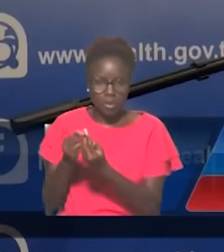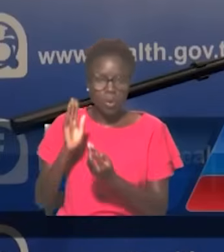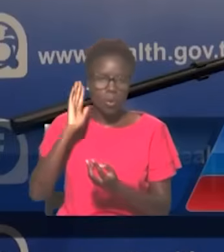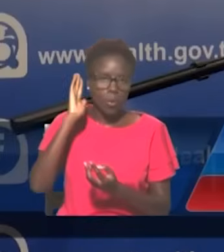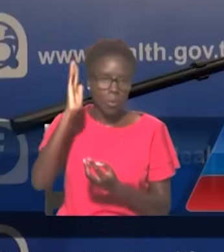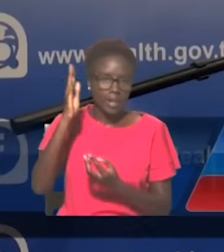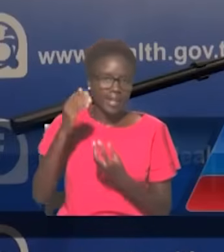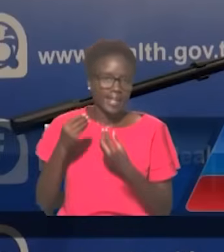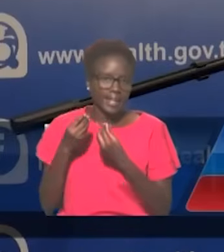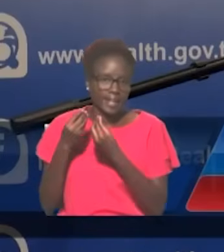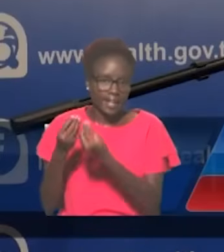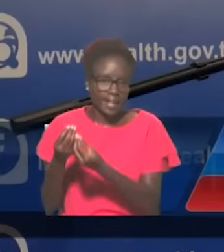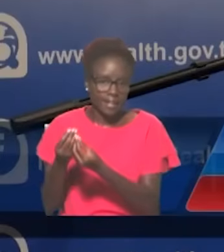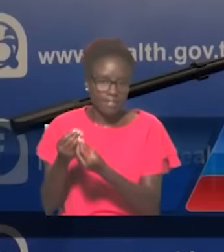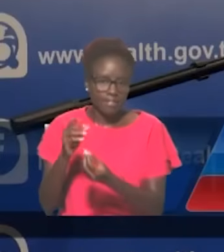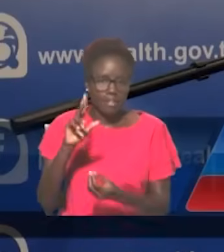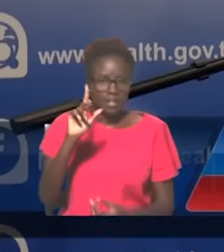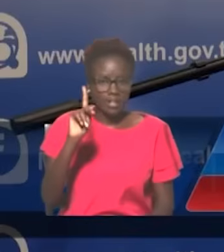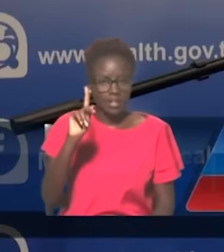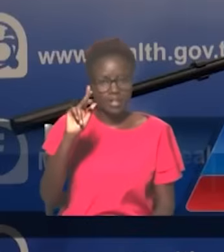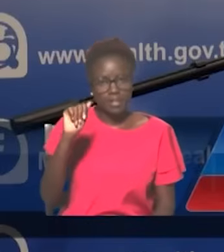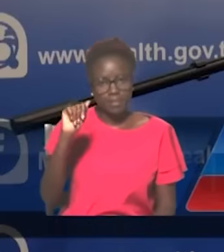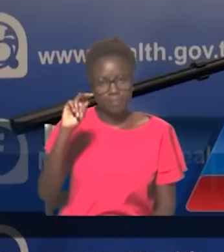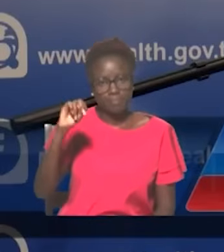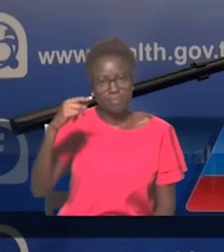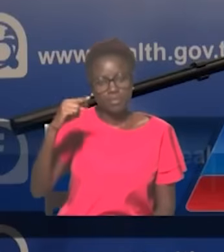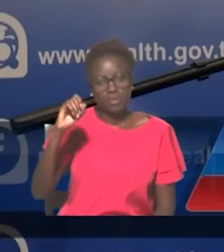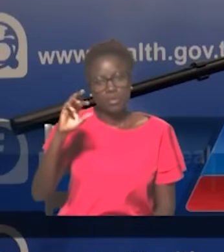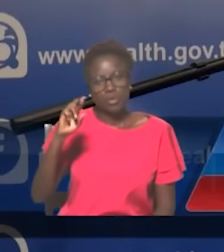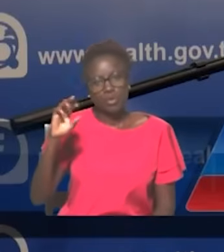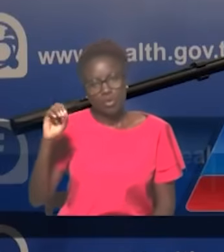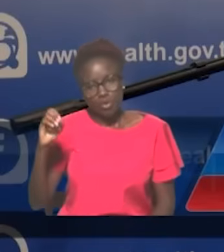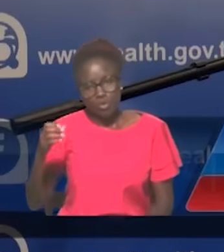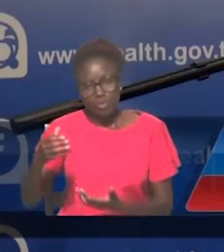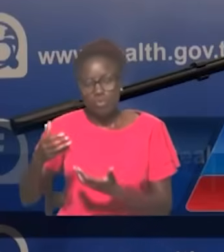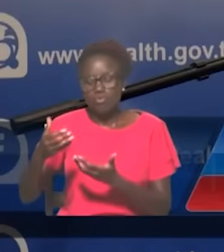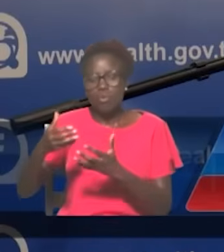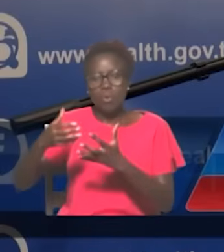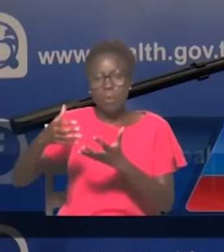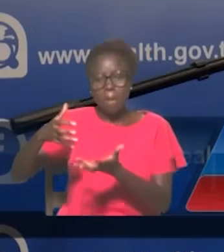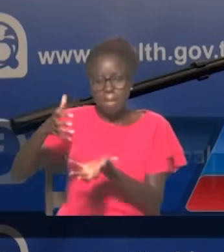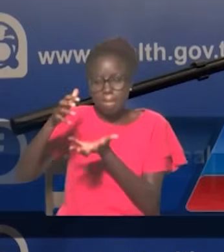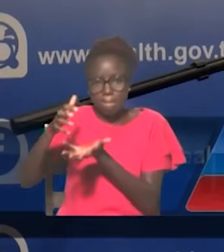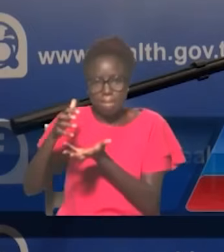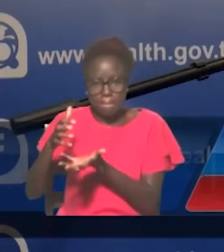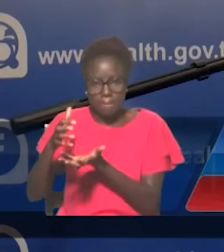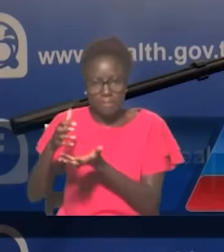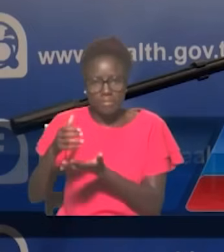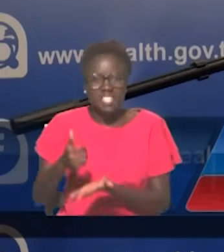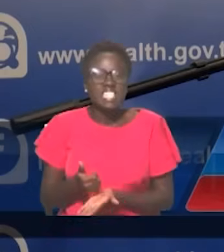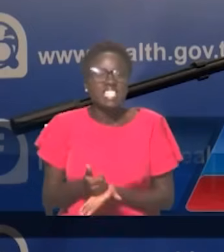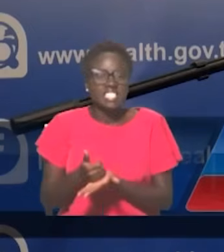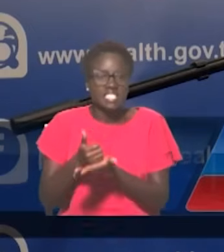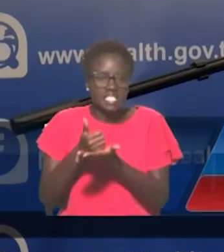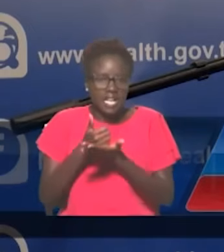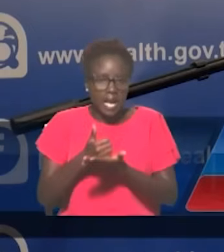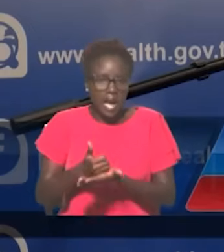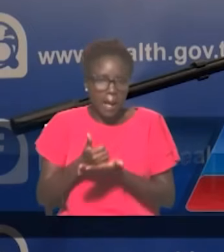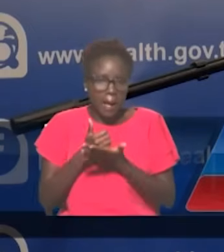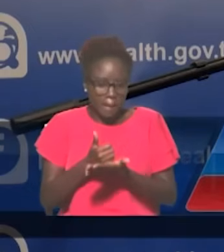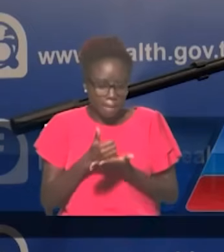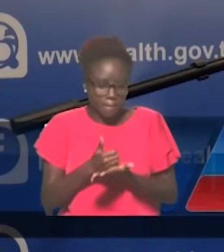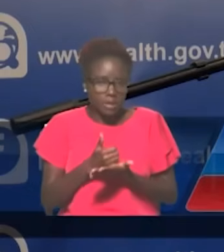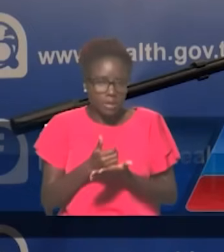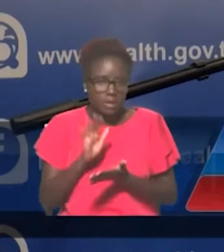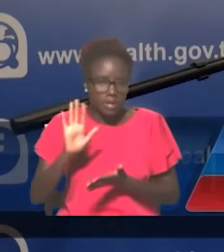mothers of premature and sick neonates to encourage them to move towards the early initiation of kangaroo mother